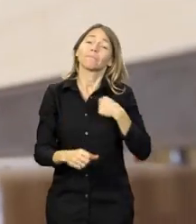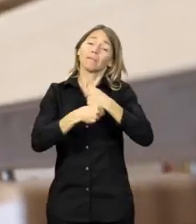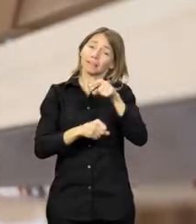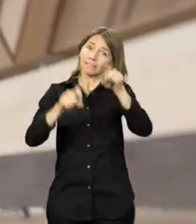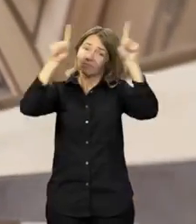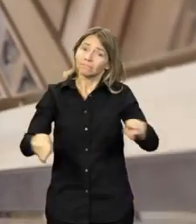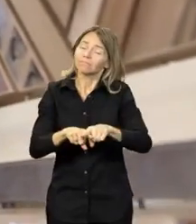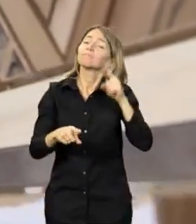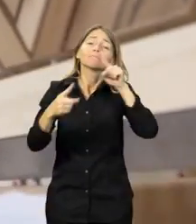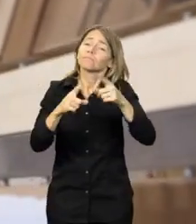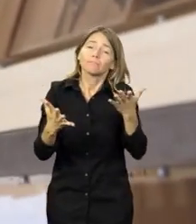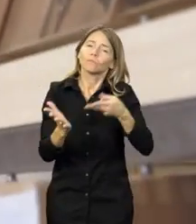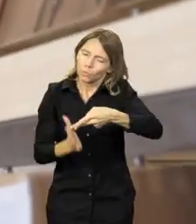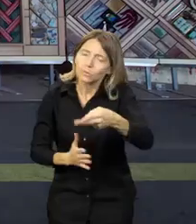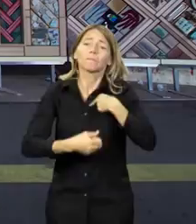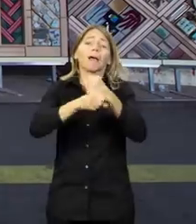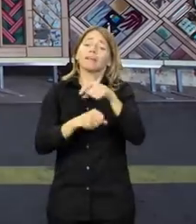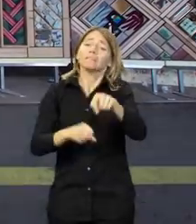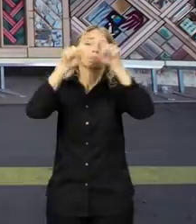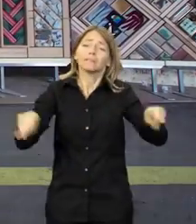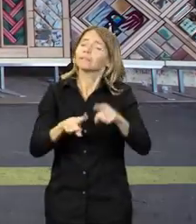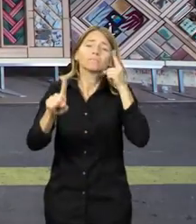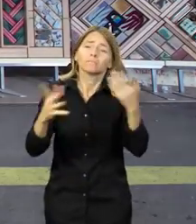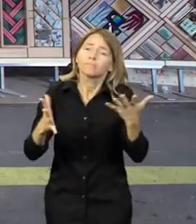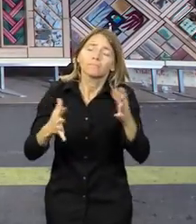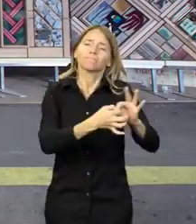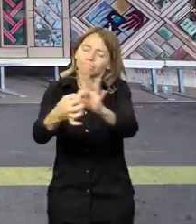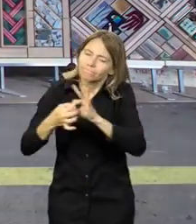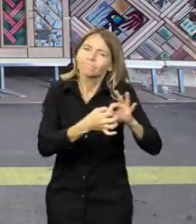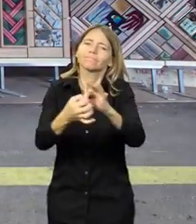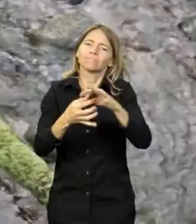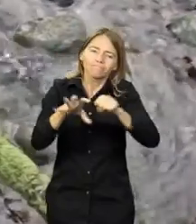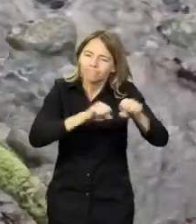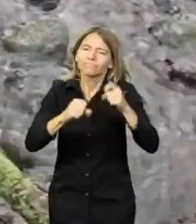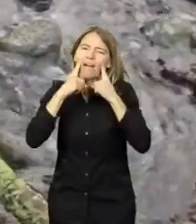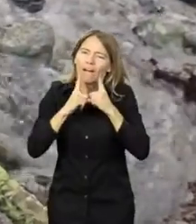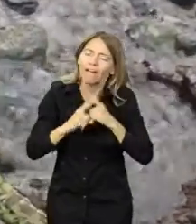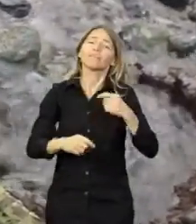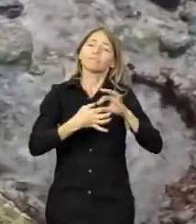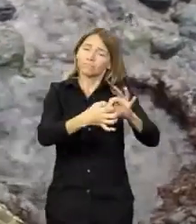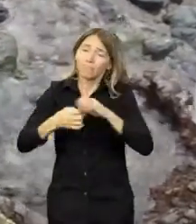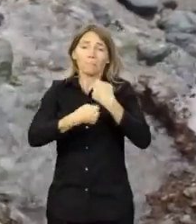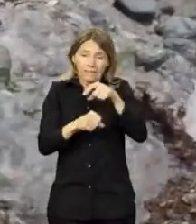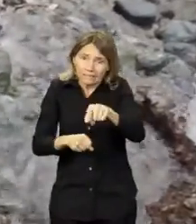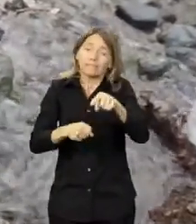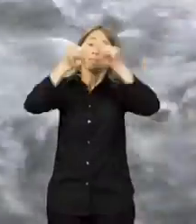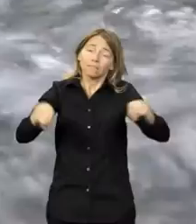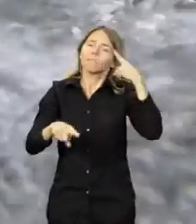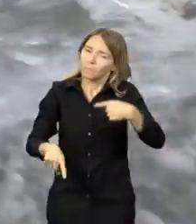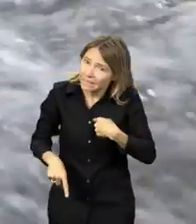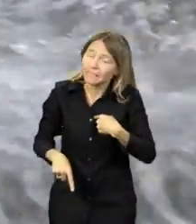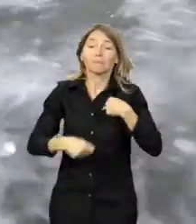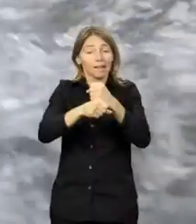for reconciliation. I made it for me, and I made it for each of you. In the traditions of